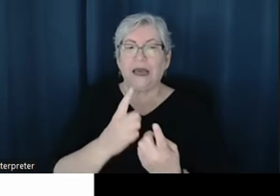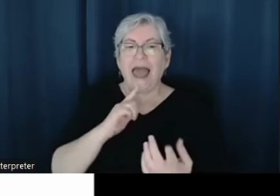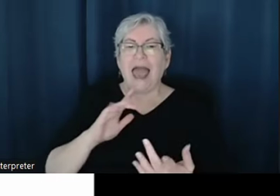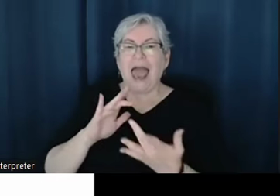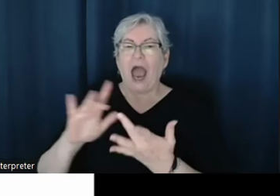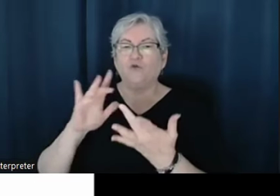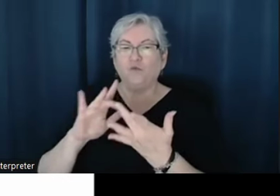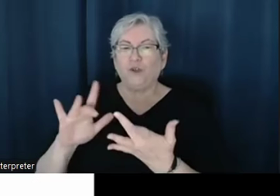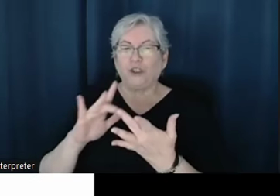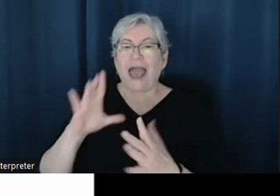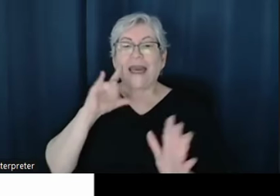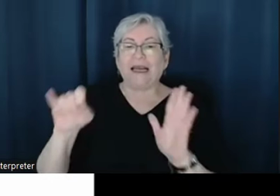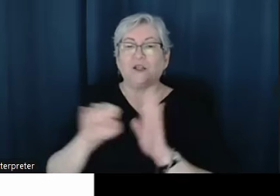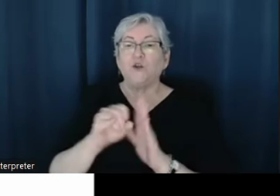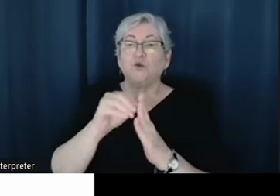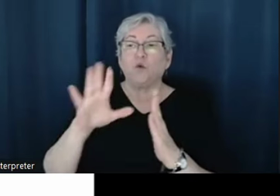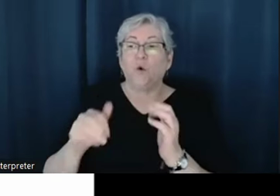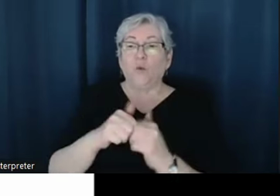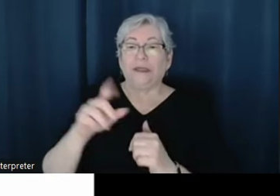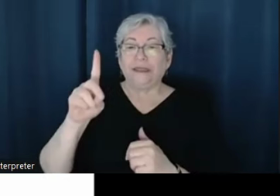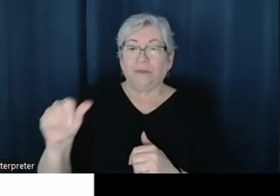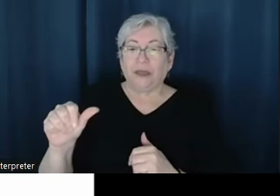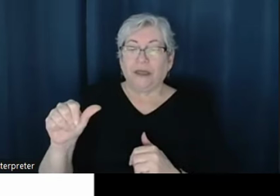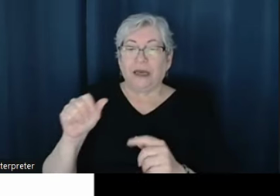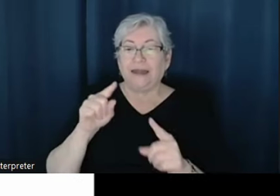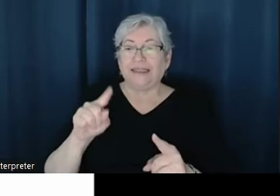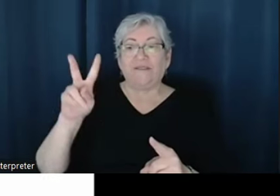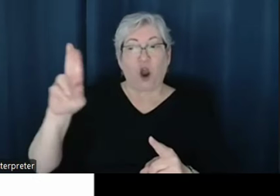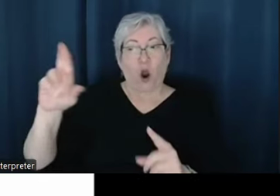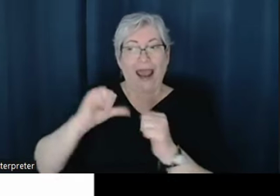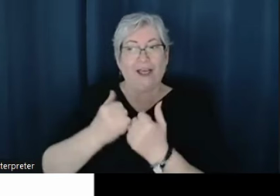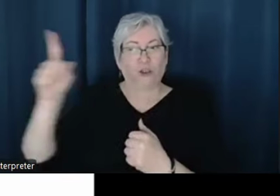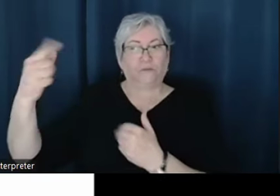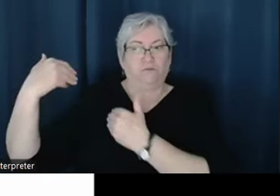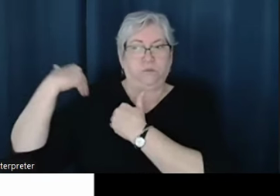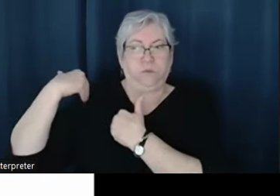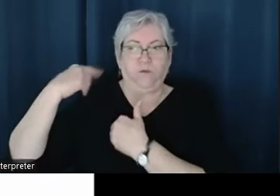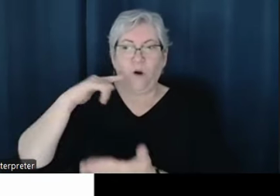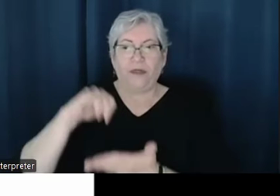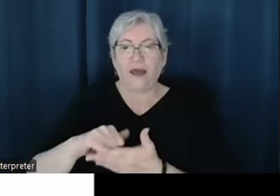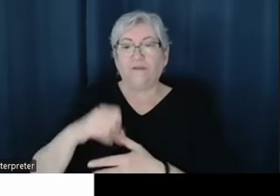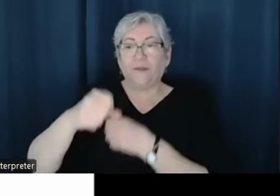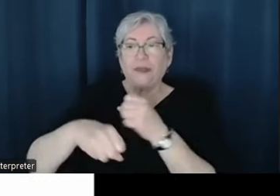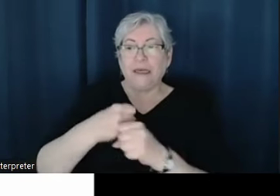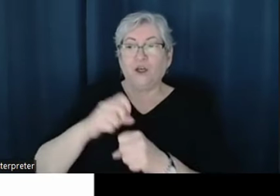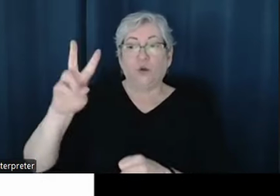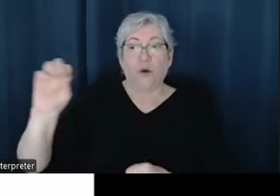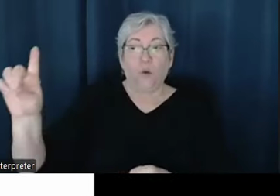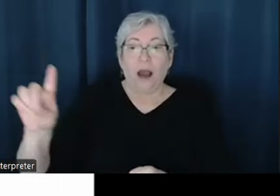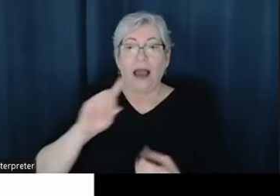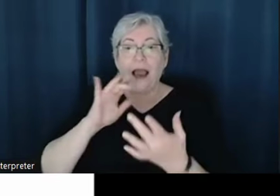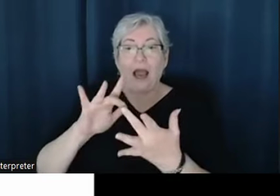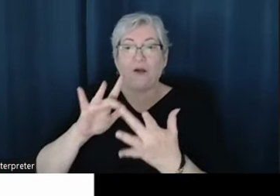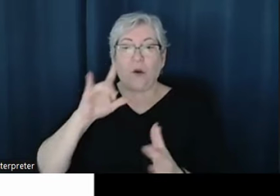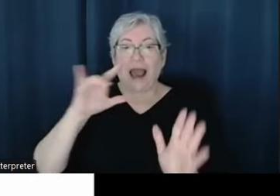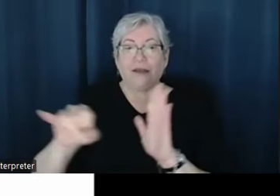to and identification of students with disabilities. This is the VR agency's obligation. This is from 2001. Outreach to and